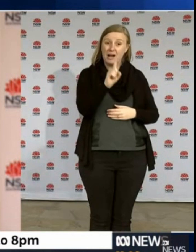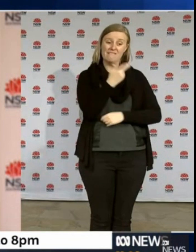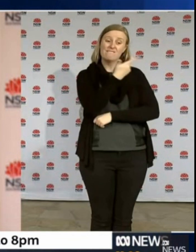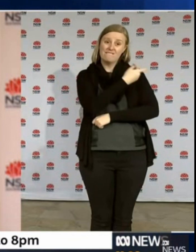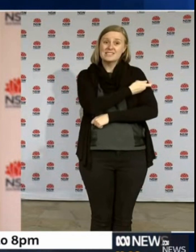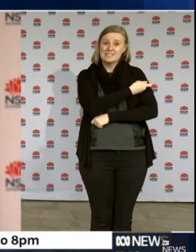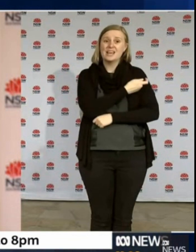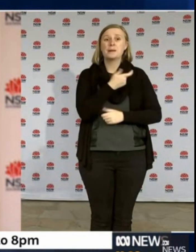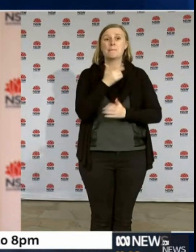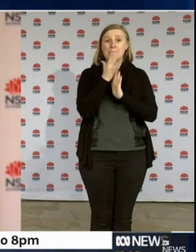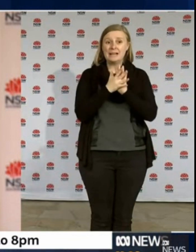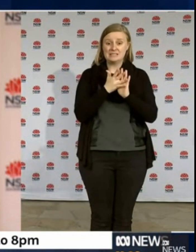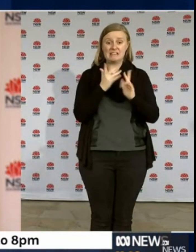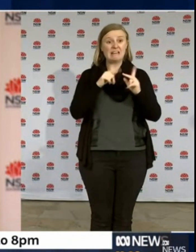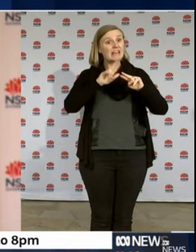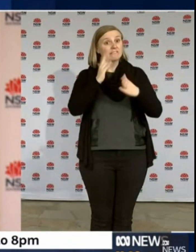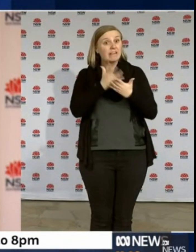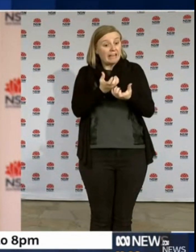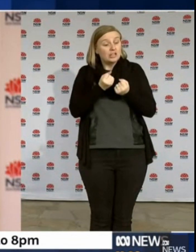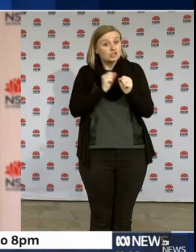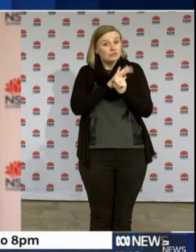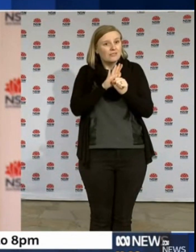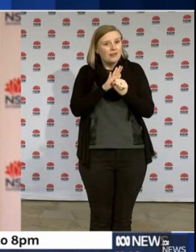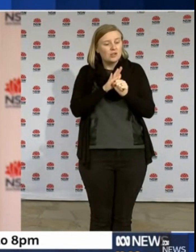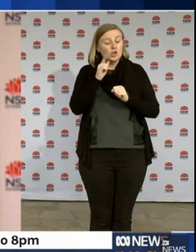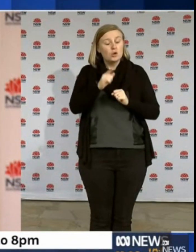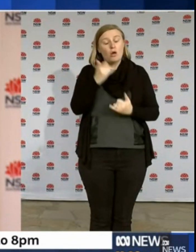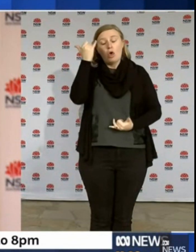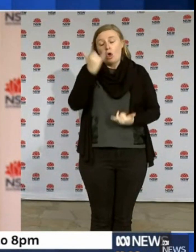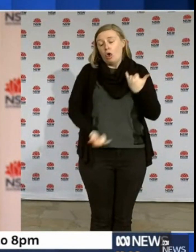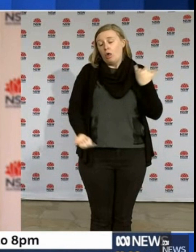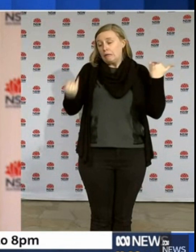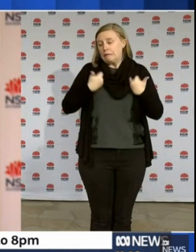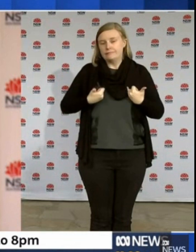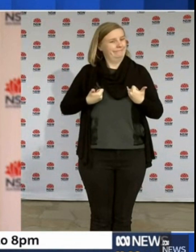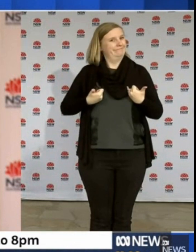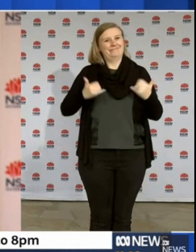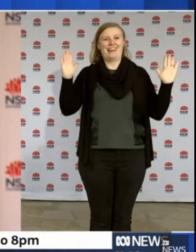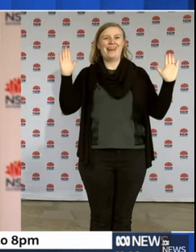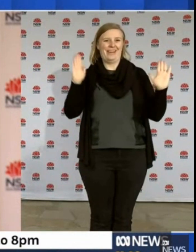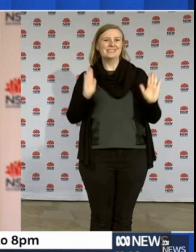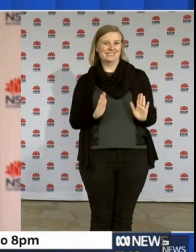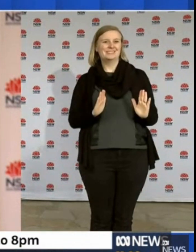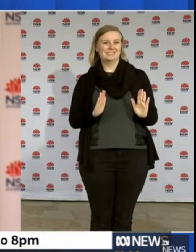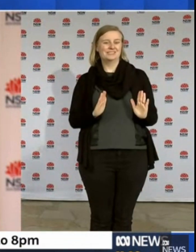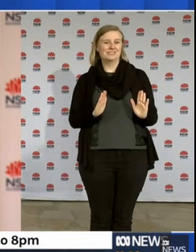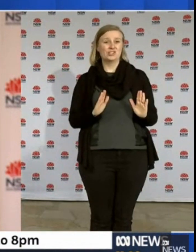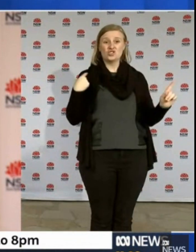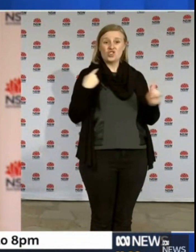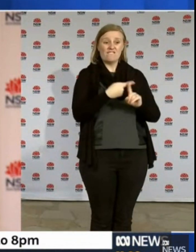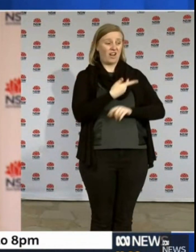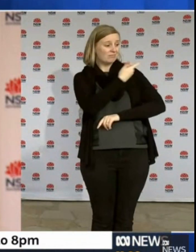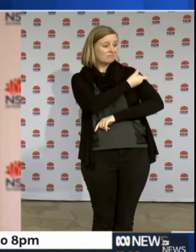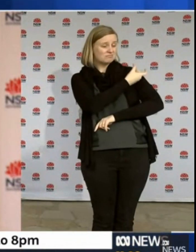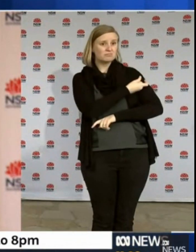preventing people acquiring serious illness. And from the cases we've seen to date, the vaccine is holding up very well, even against this